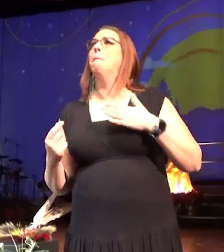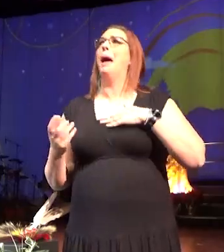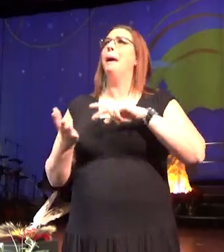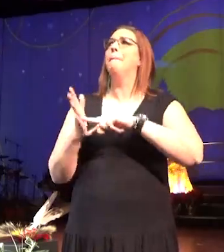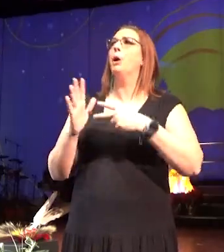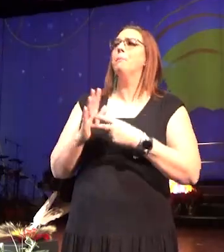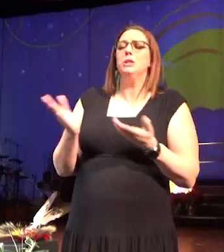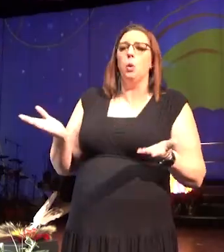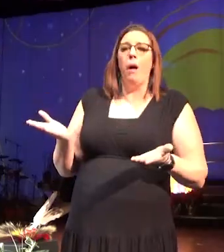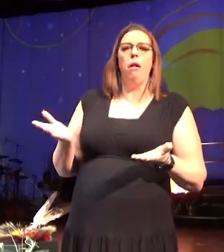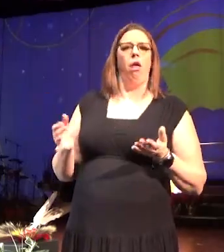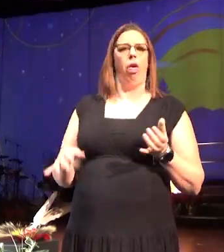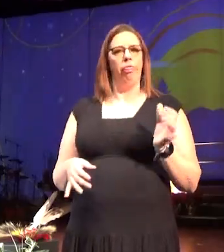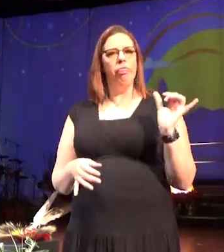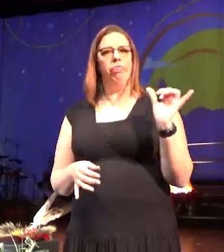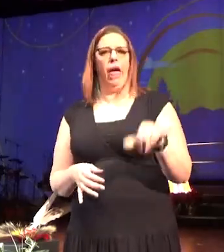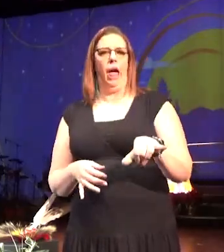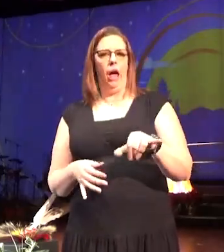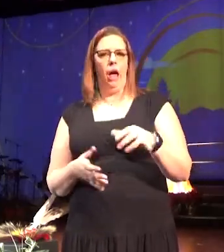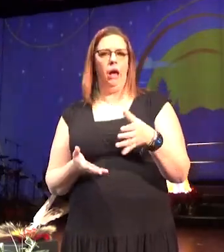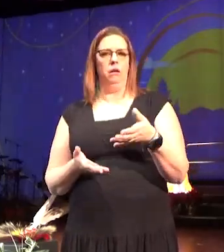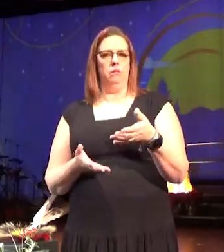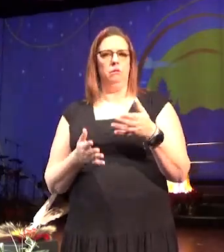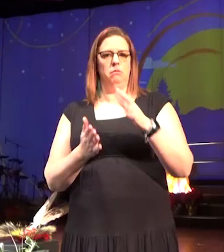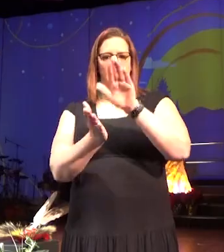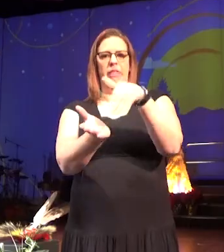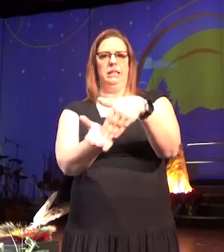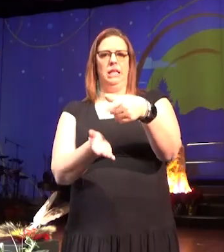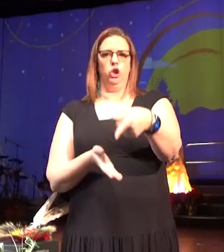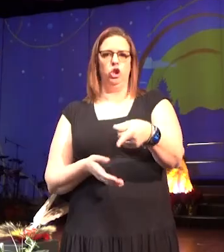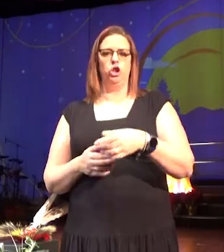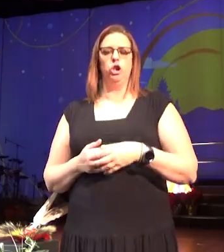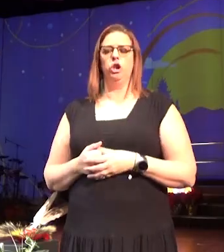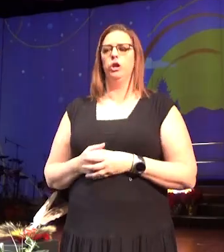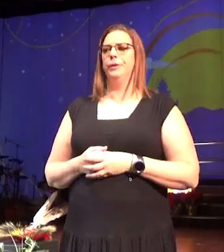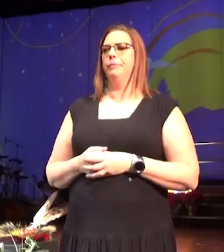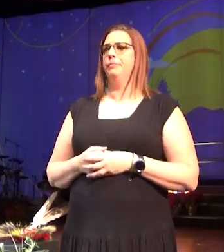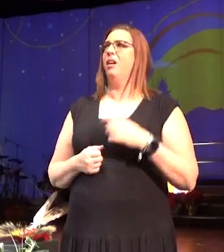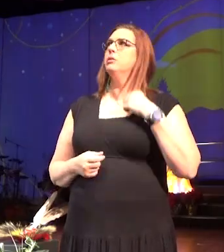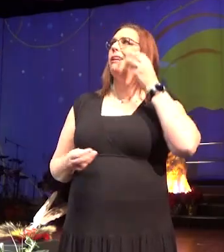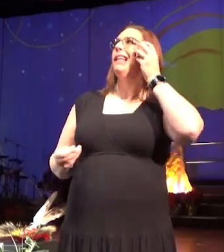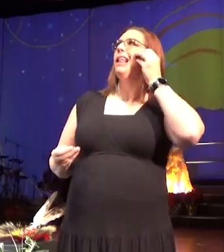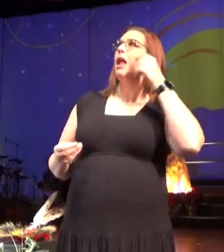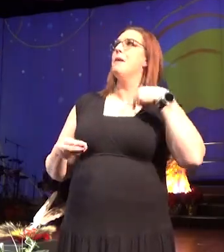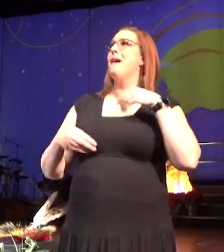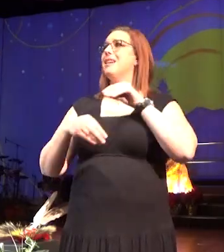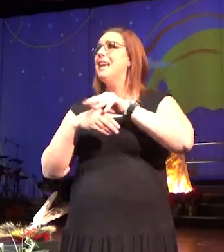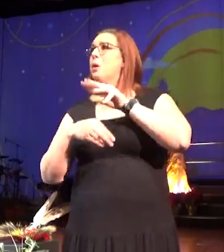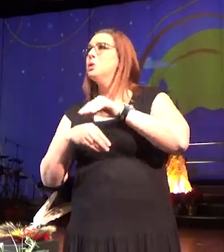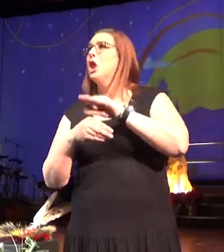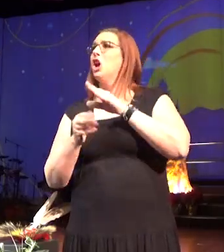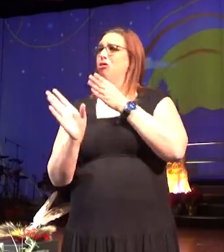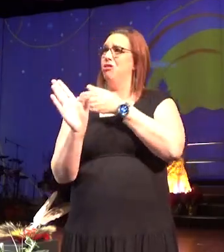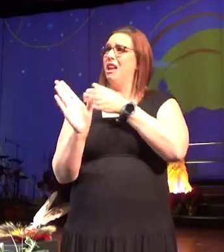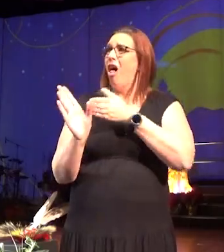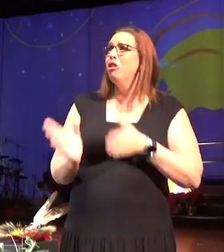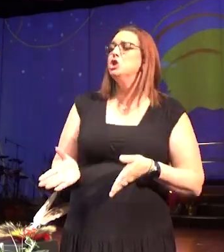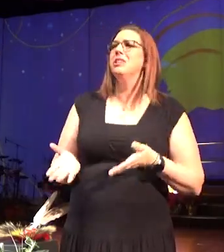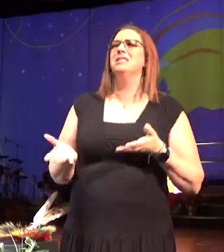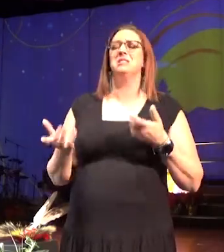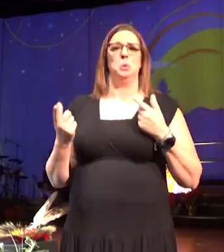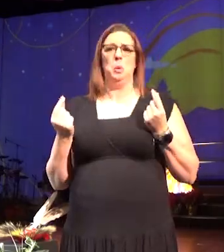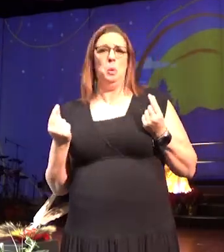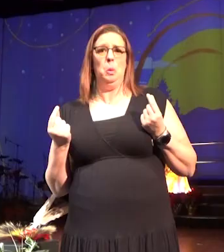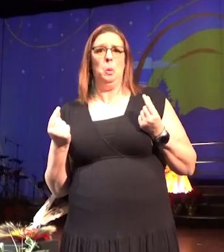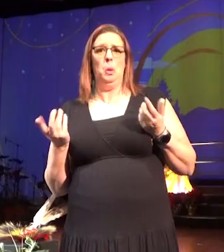And that's what they showed me. So I was thinking, am I going to be a counselor? Psychologist. What